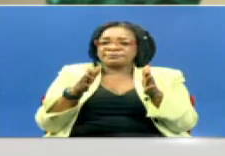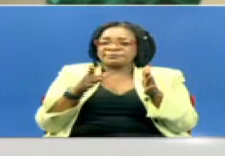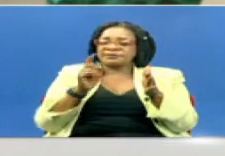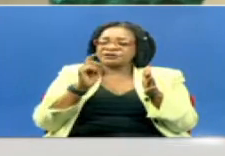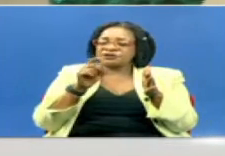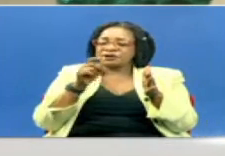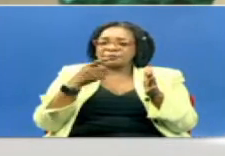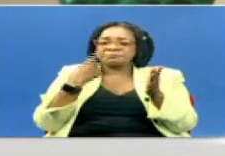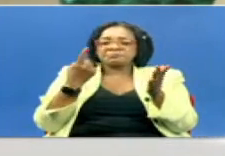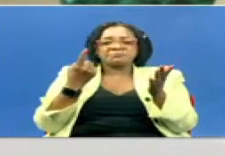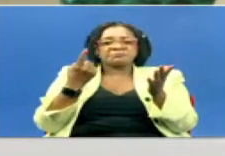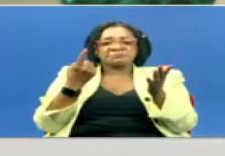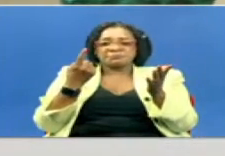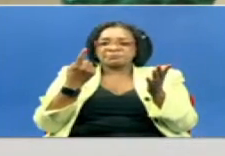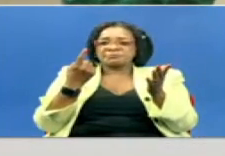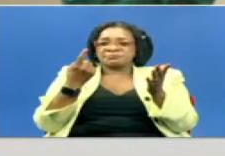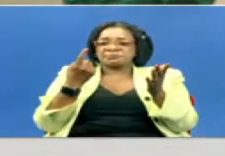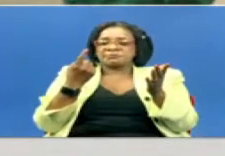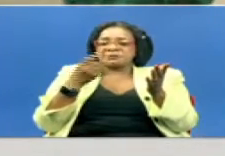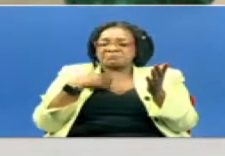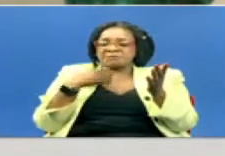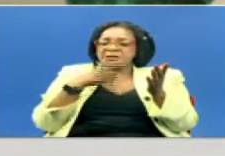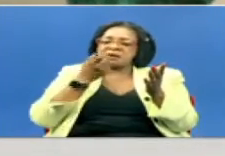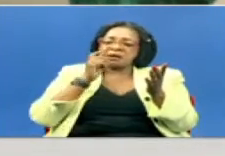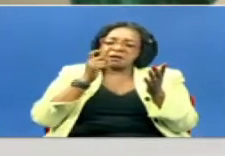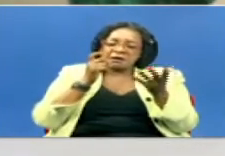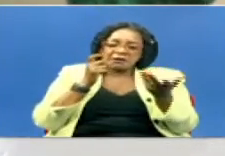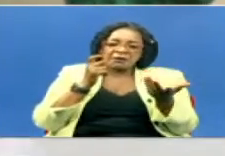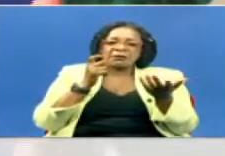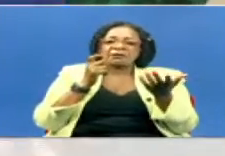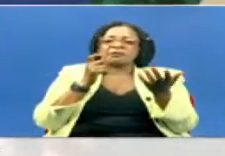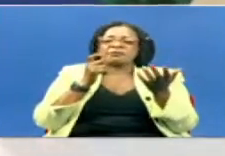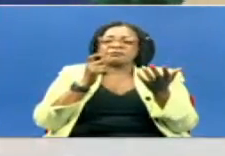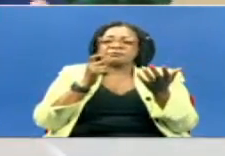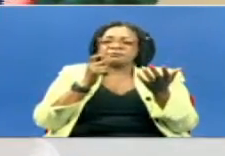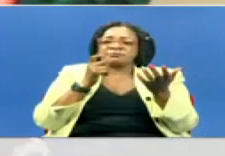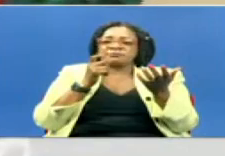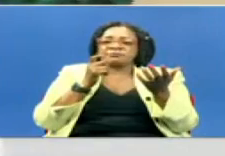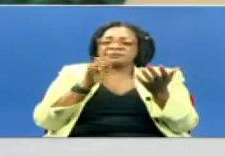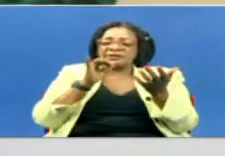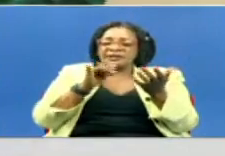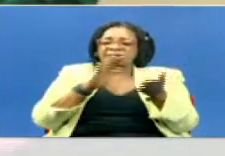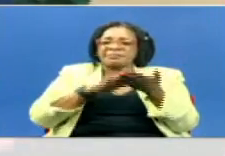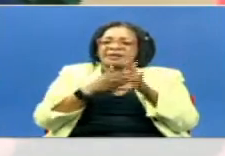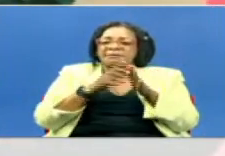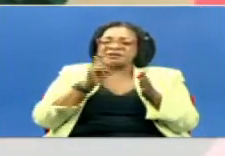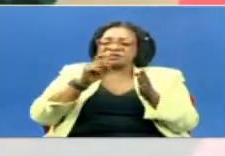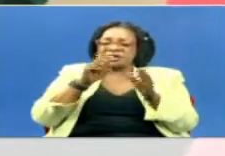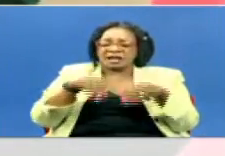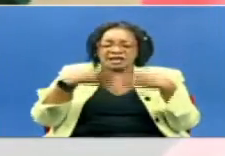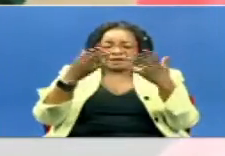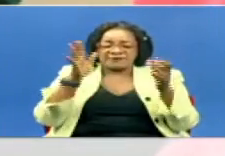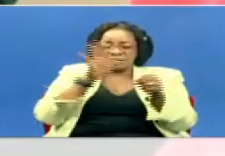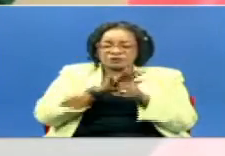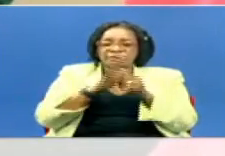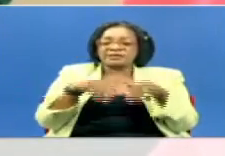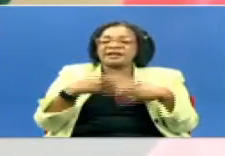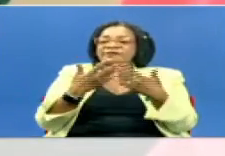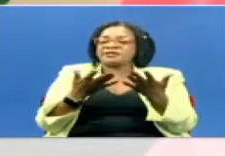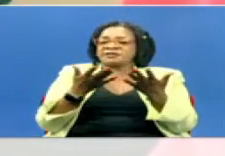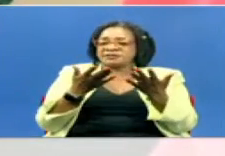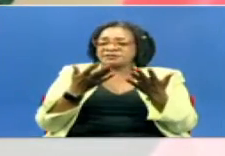said, I lay eggs, and that leg, the whole leg becomes a chicken. I give a lot of sacrifice,